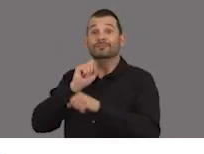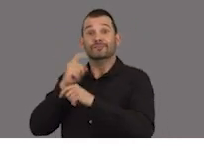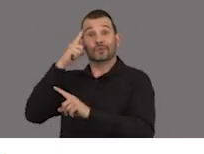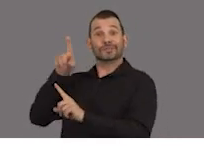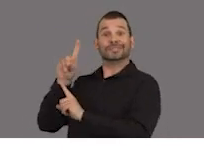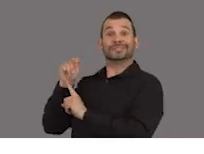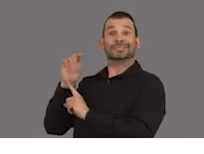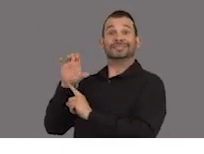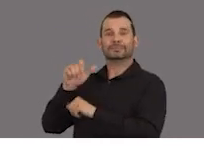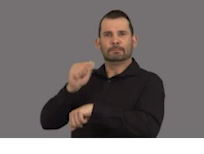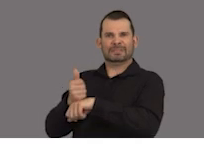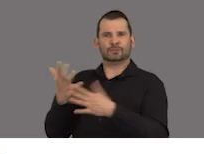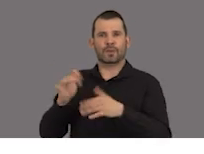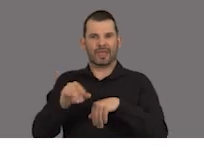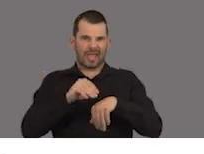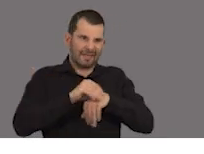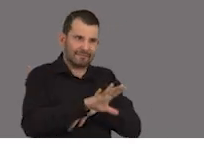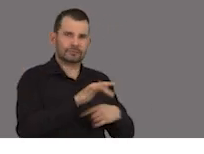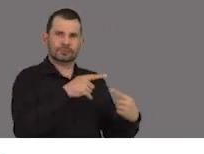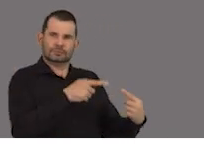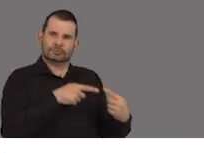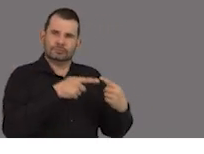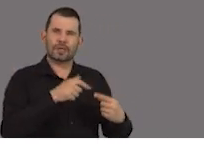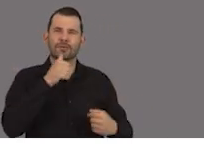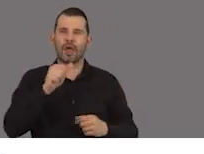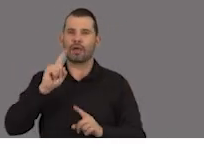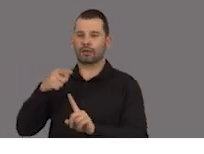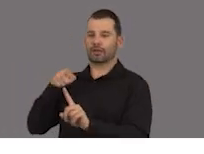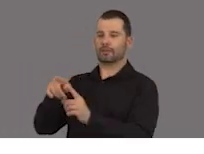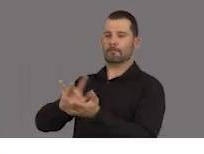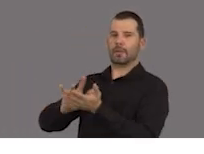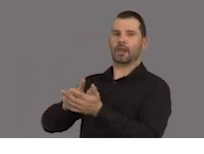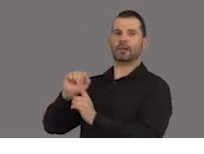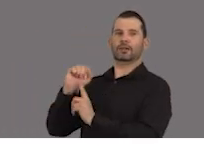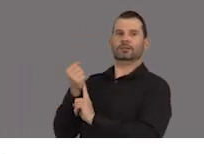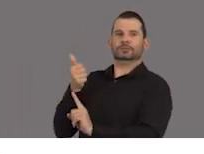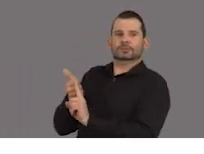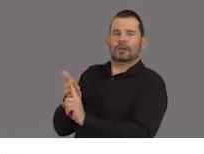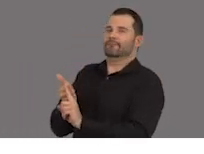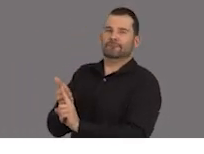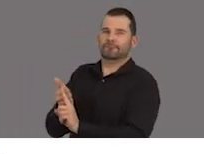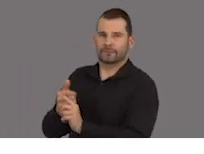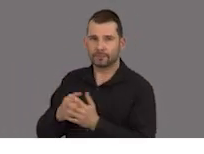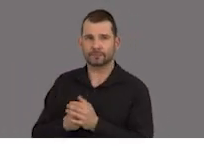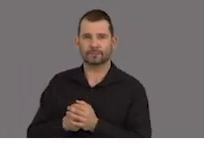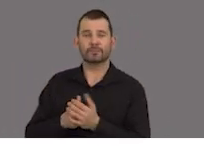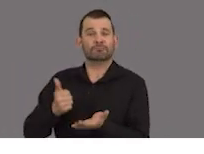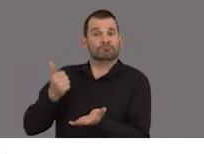is based on the effects of the impairment, not solely on the medical condition itself.